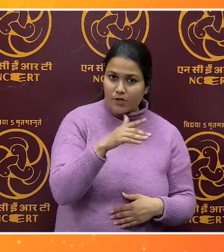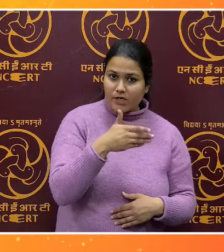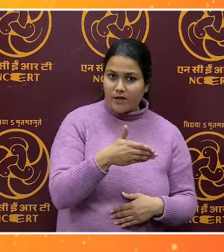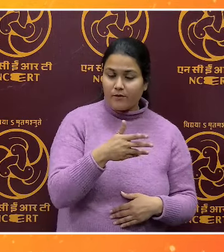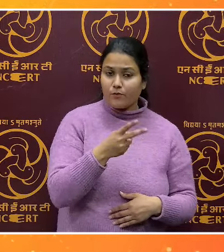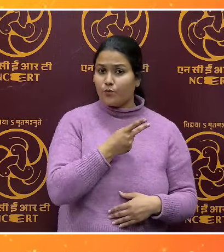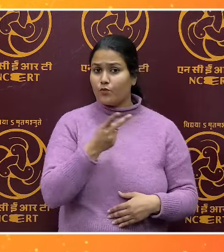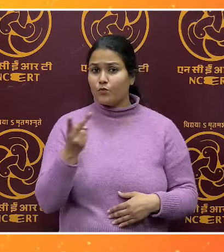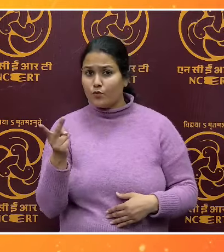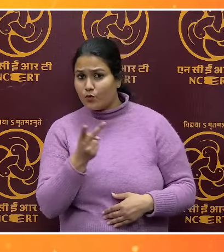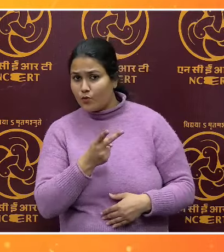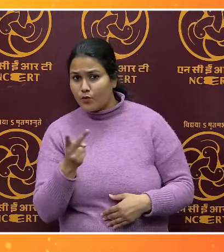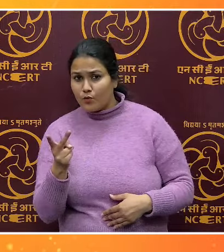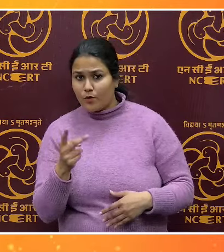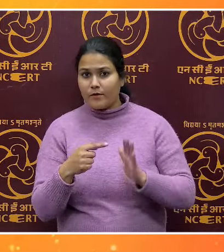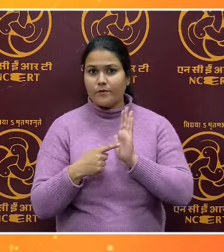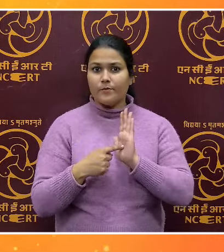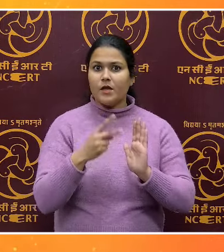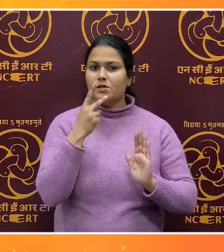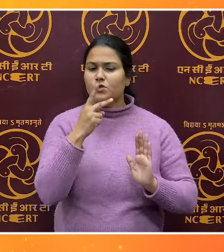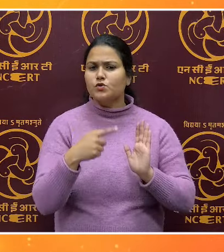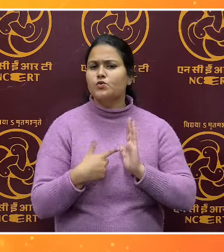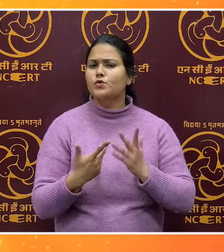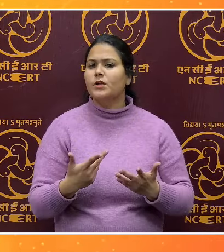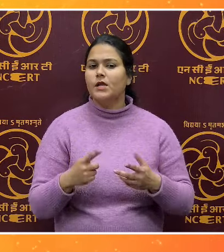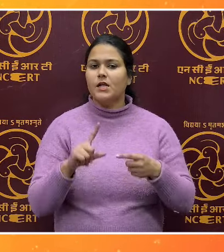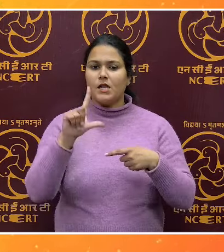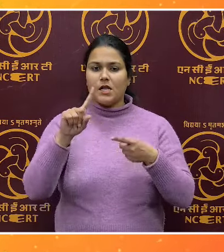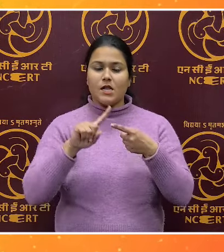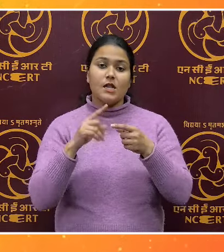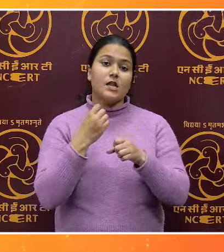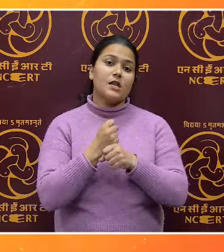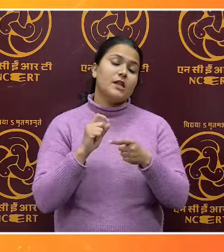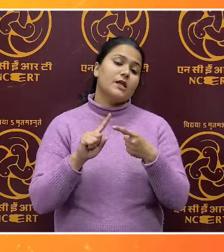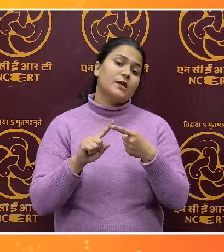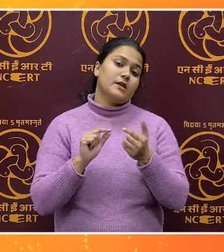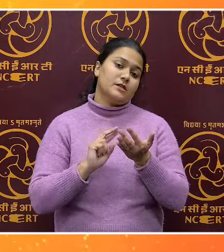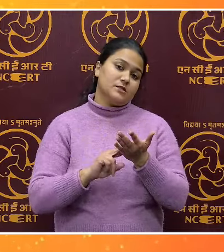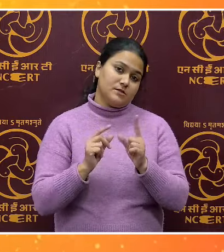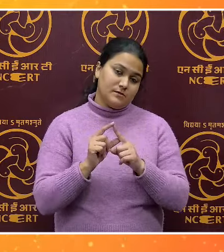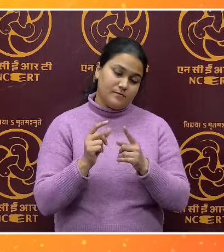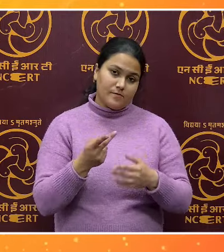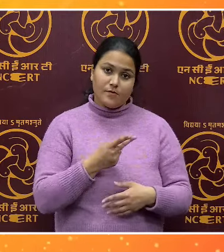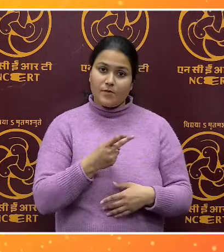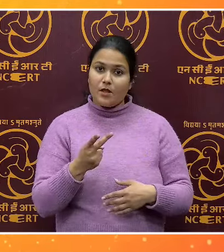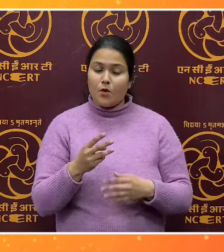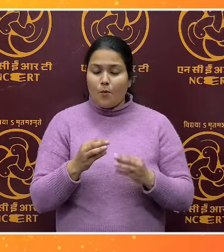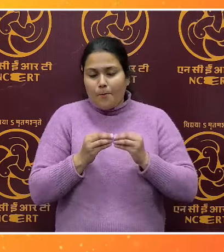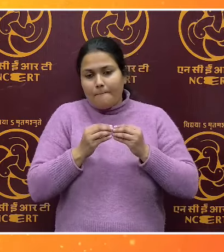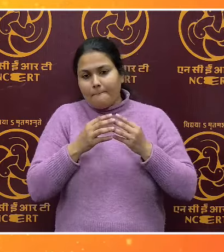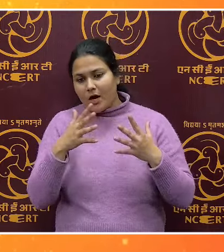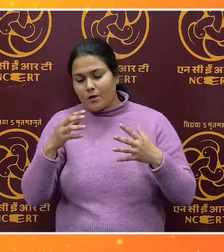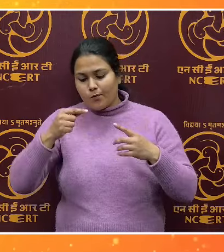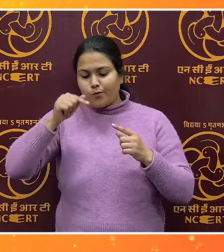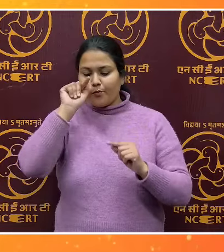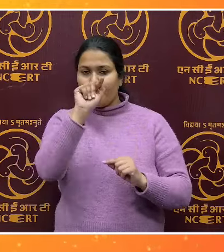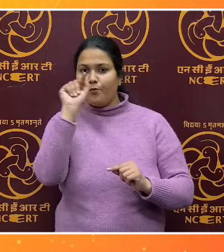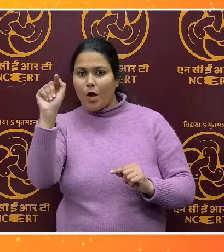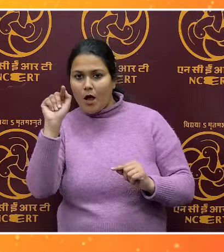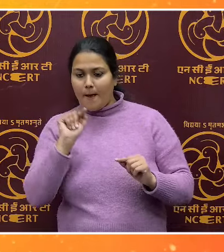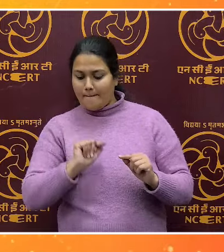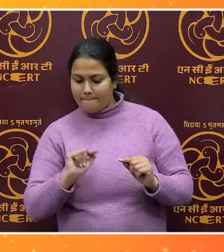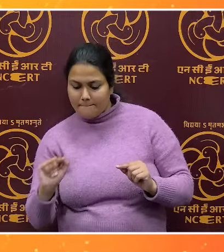Both are acting as a ligand because these are providing pair of electron to the central